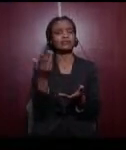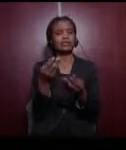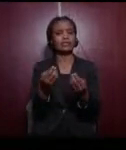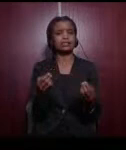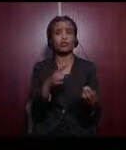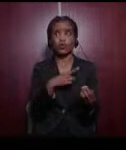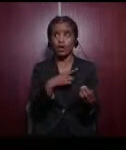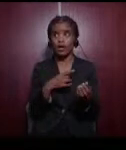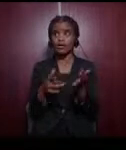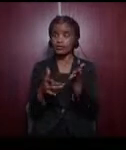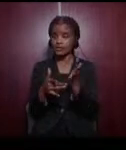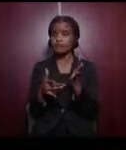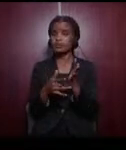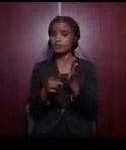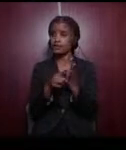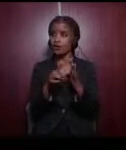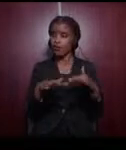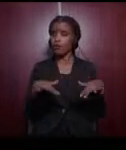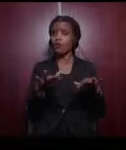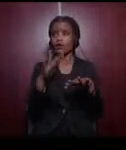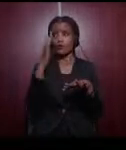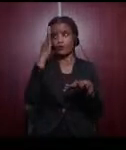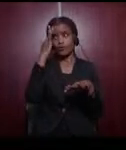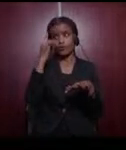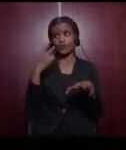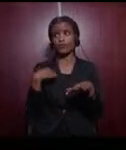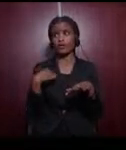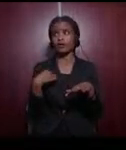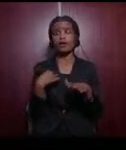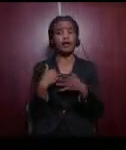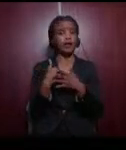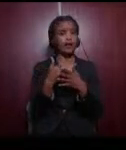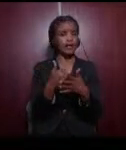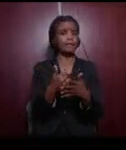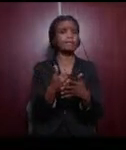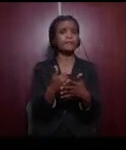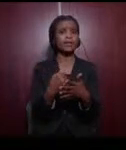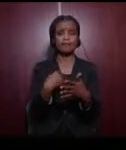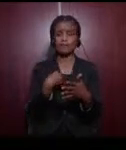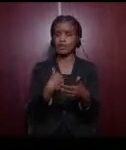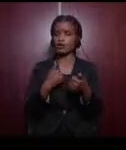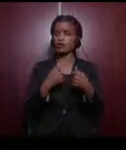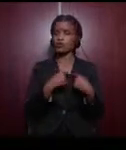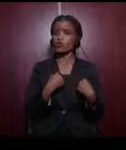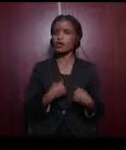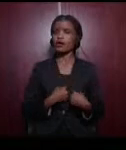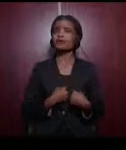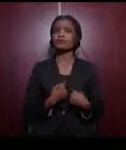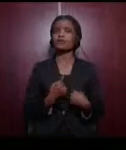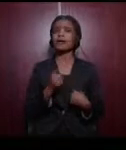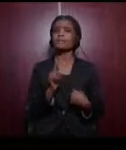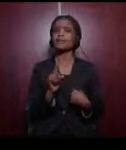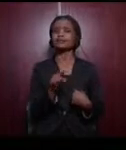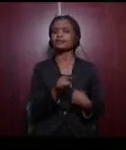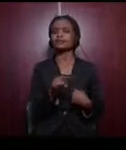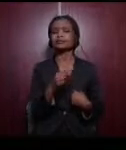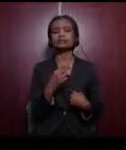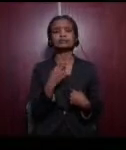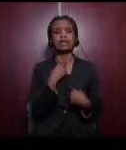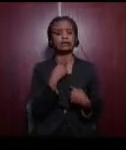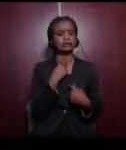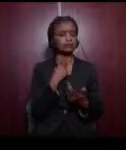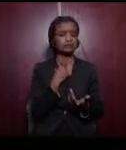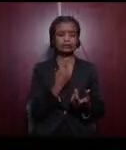and then I'm helping these kids. So my problem, I'm stuck with them. Where am I going to get help? Because, and then aguna msebenzi,